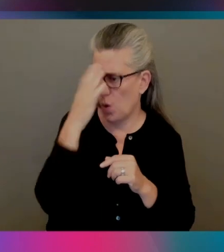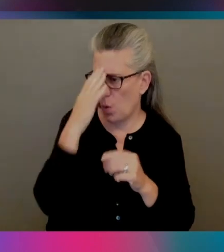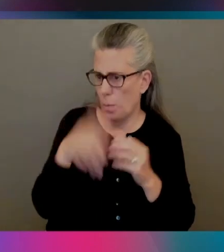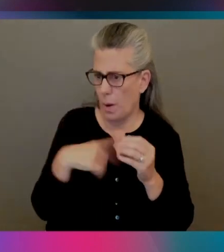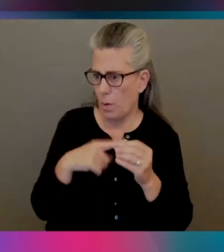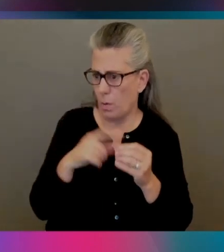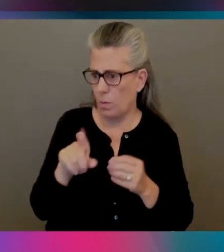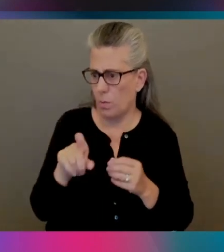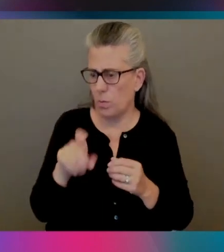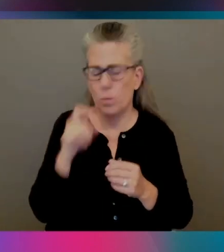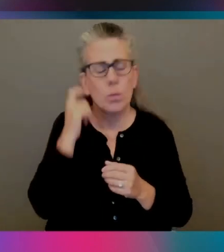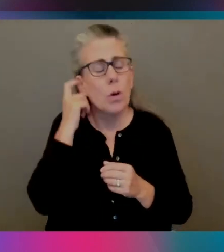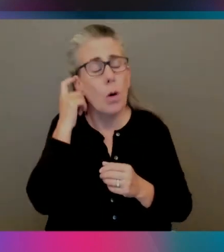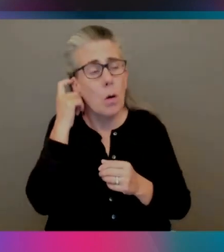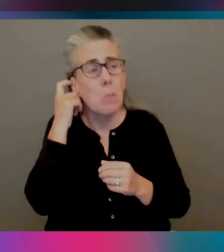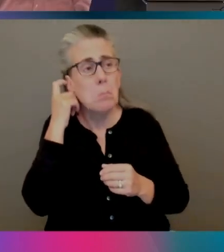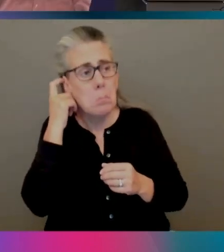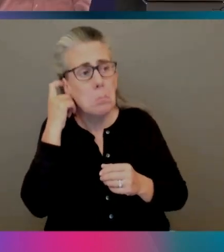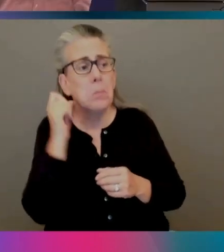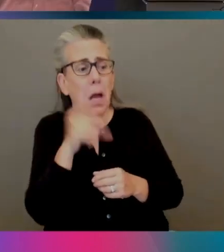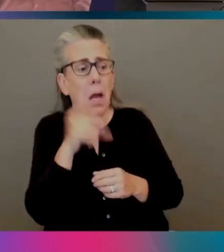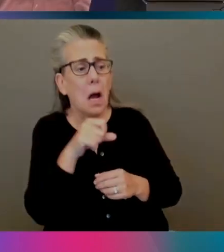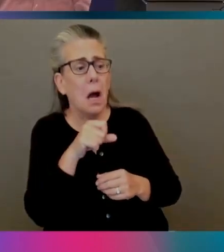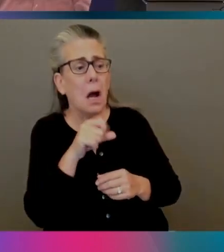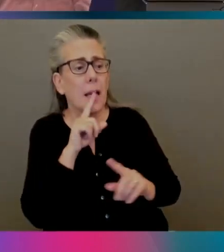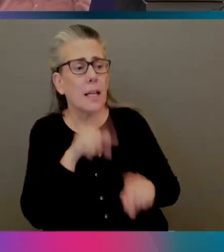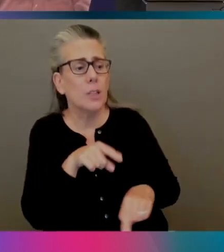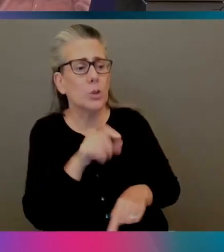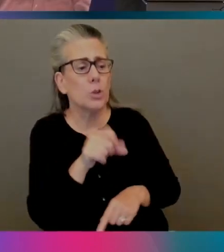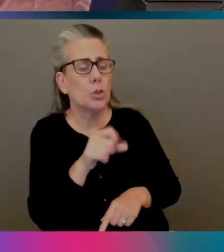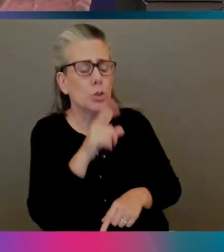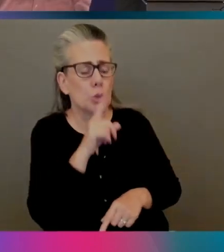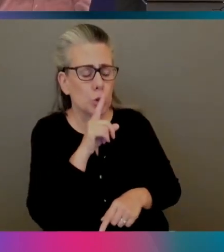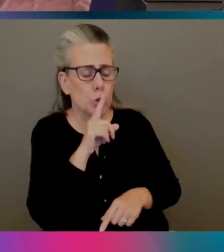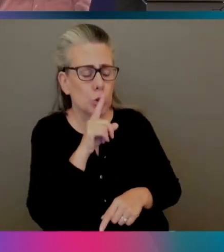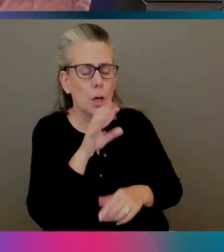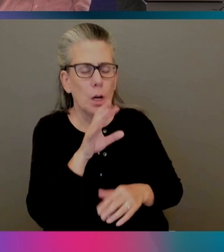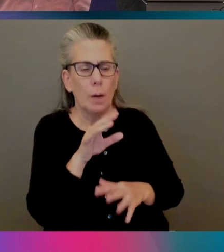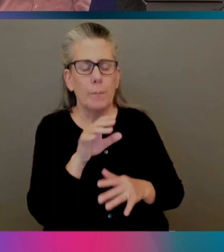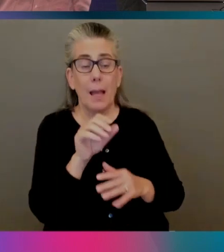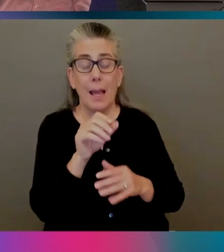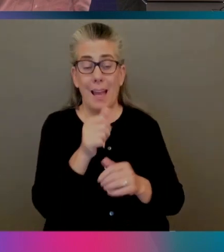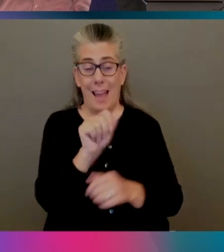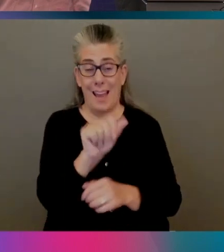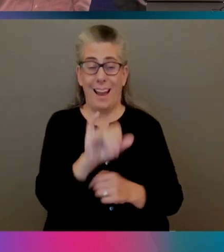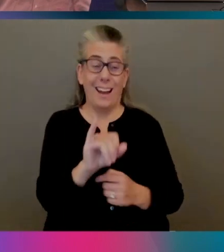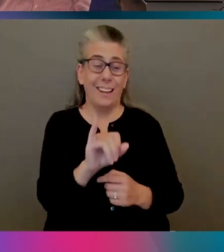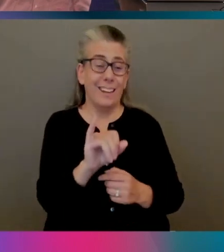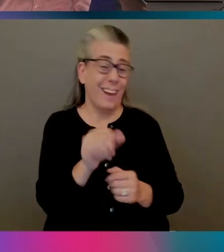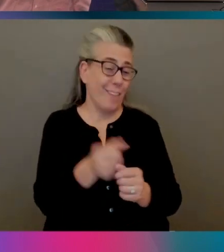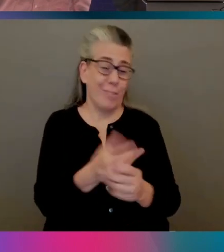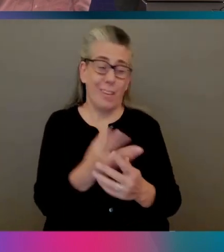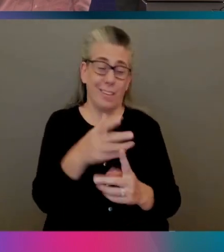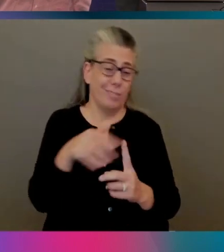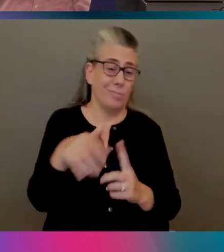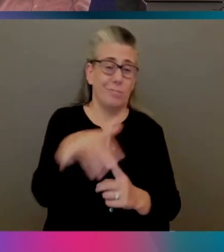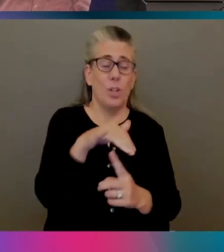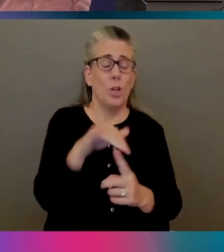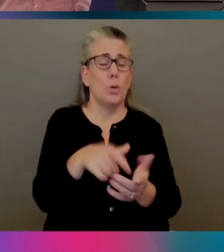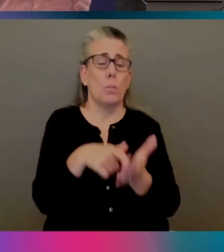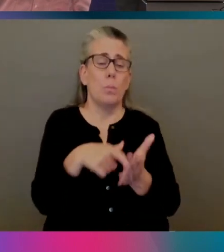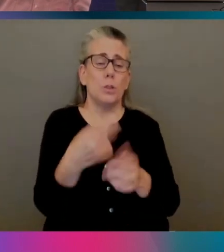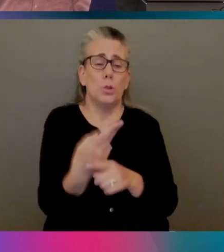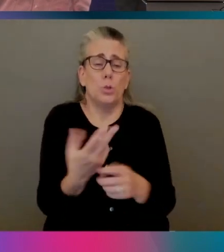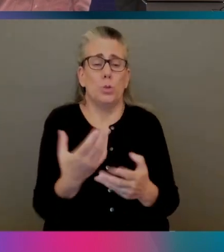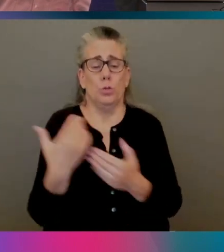I can take this one. As in with all things AI, right, you have to make sure that you're using it responsibly. Now, we